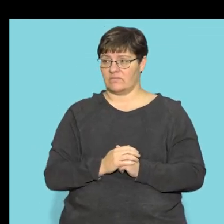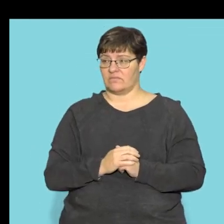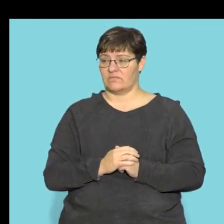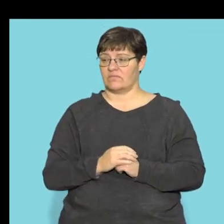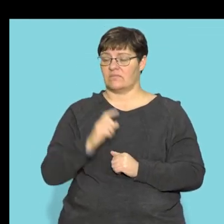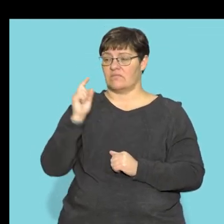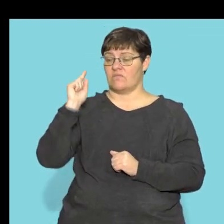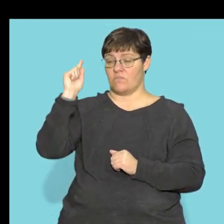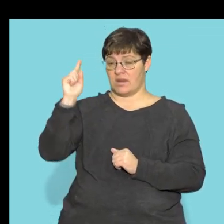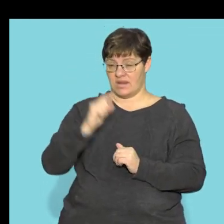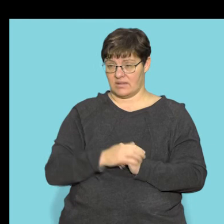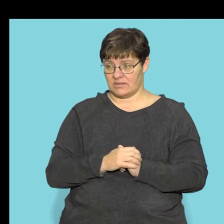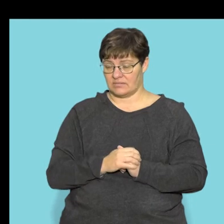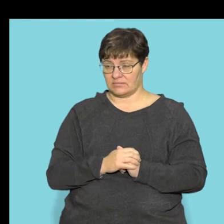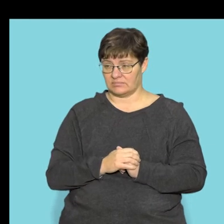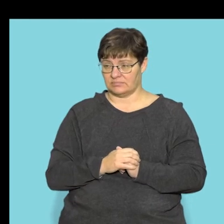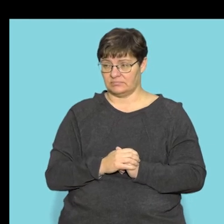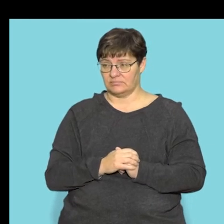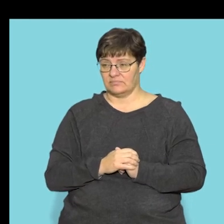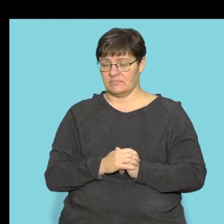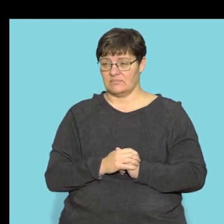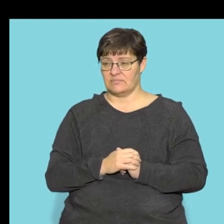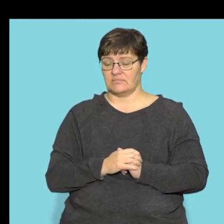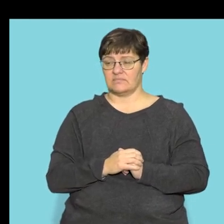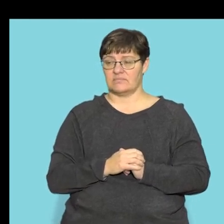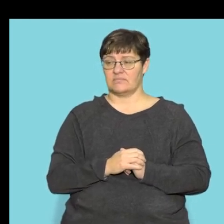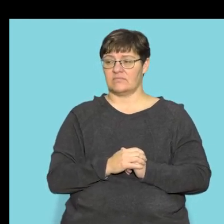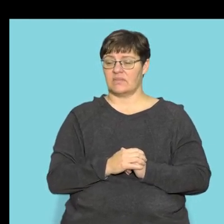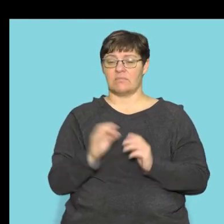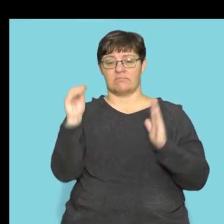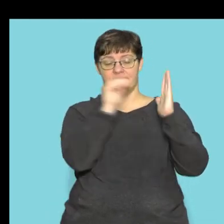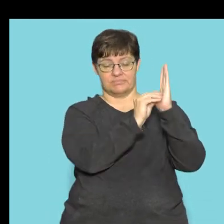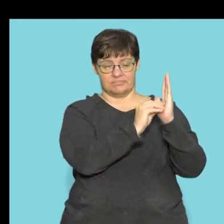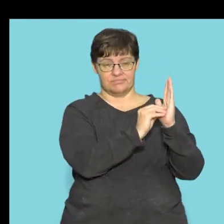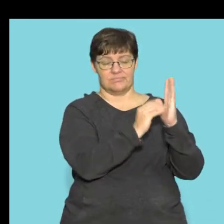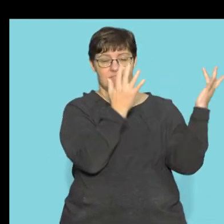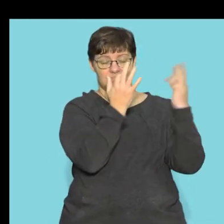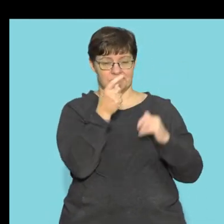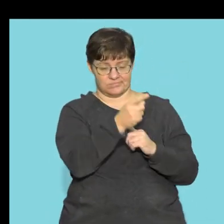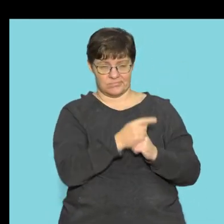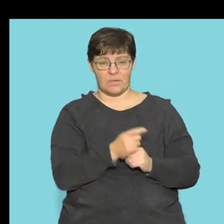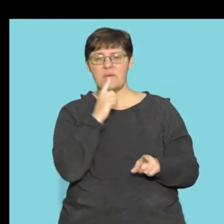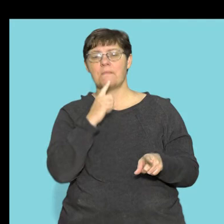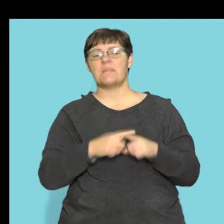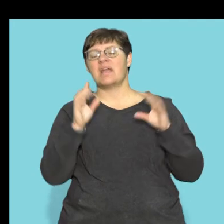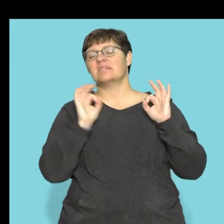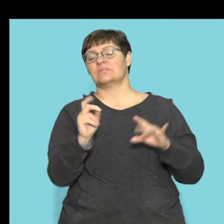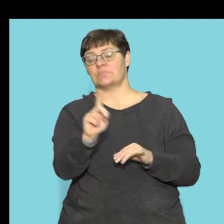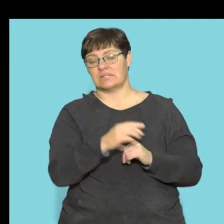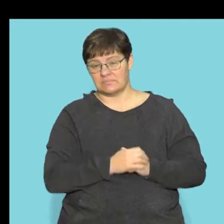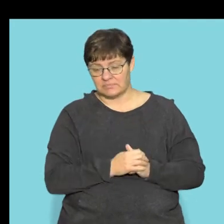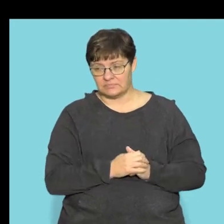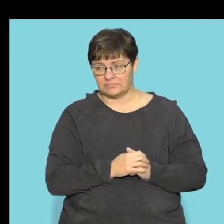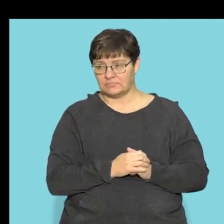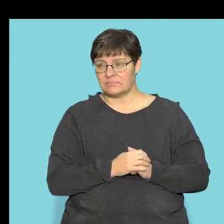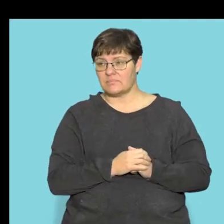0.1325 all over 12, and then this is just for 1 month, and then you need to know what exactly you are going